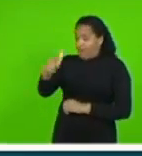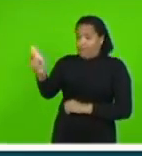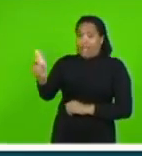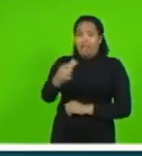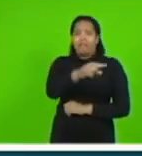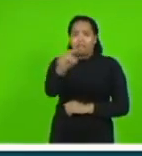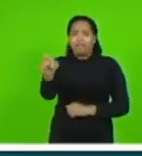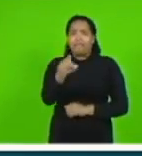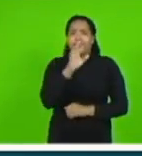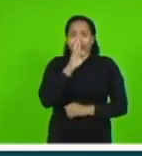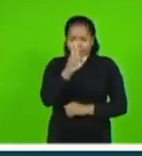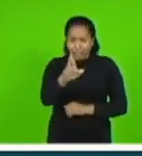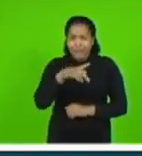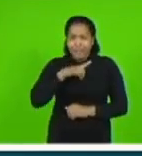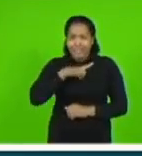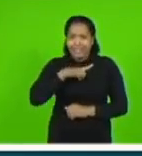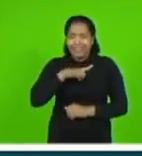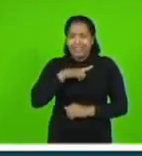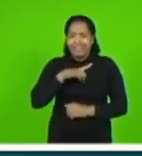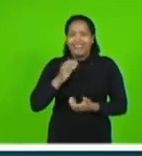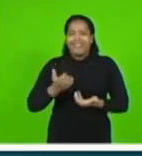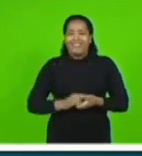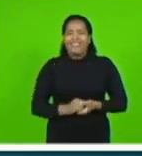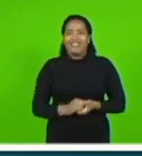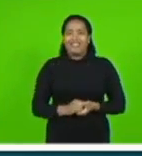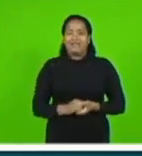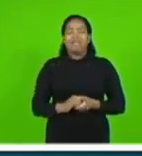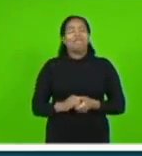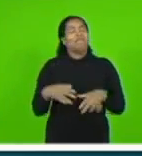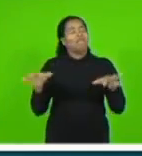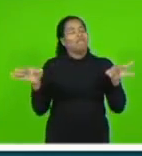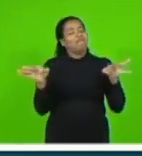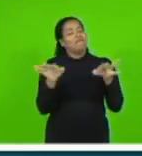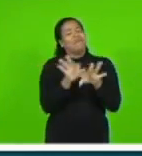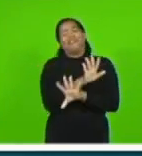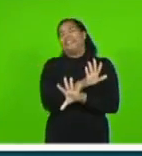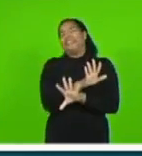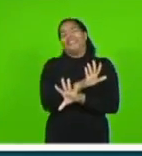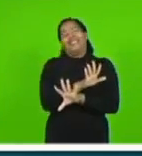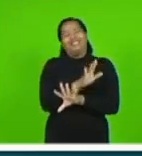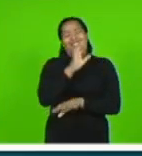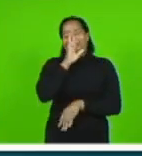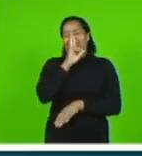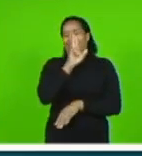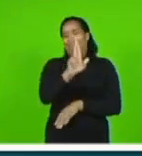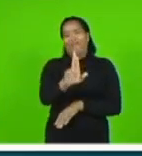Does anyone have any answers? Does anyone have an answer?